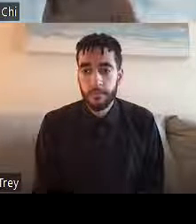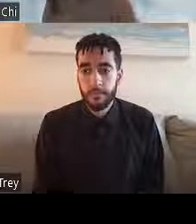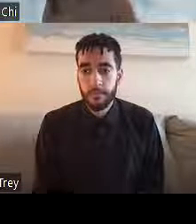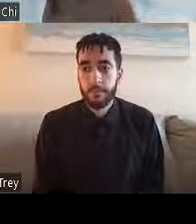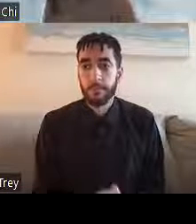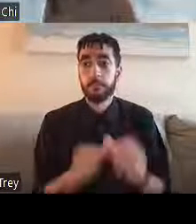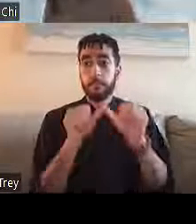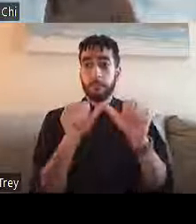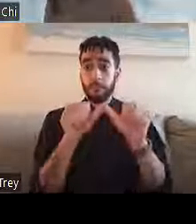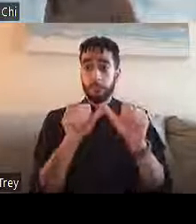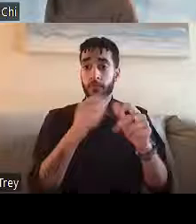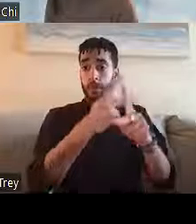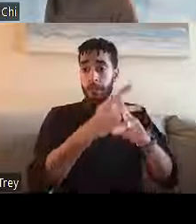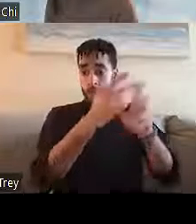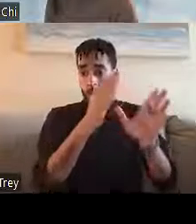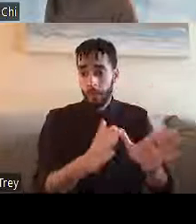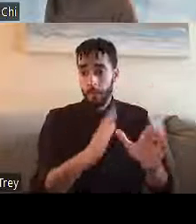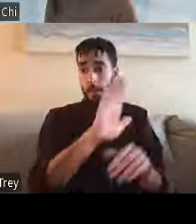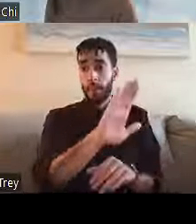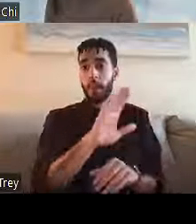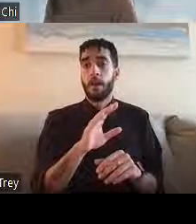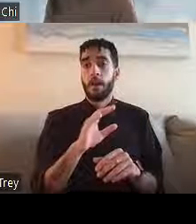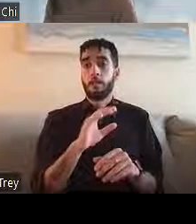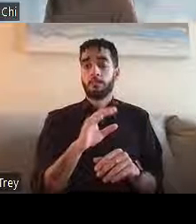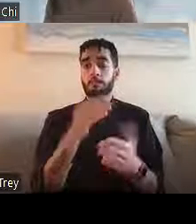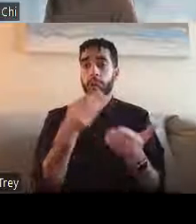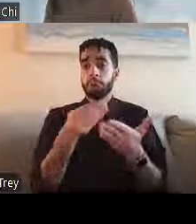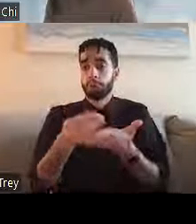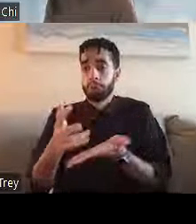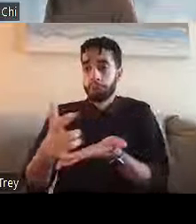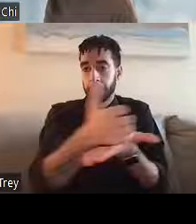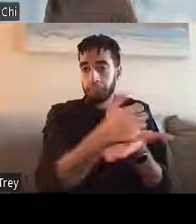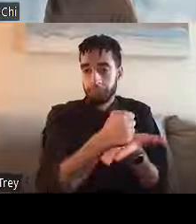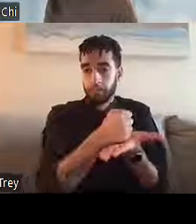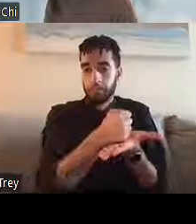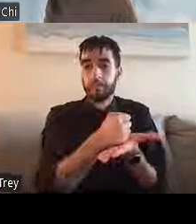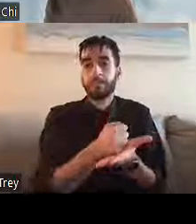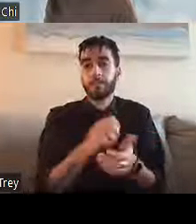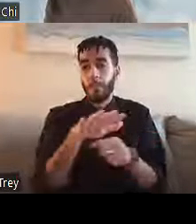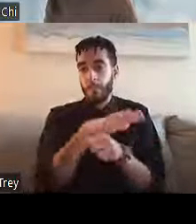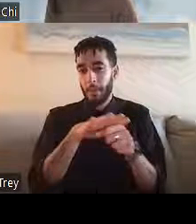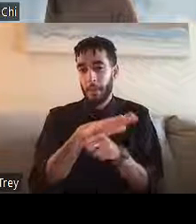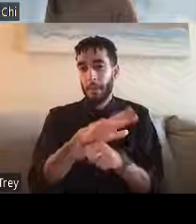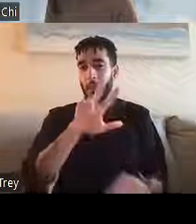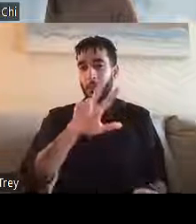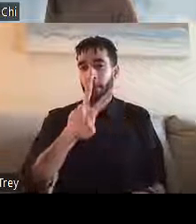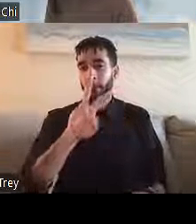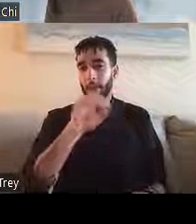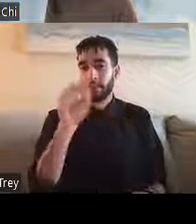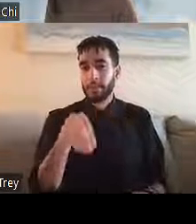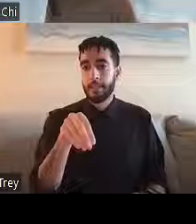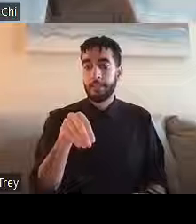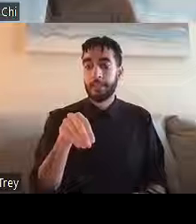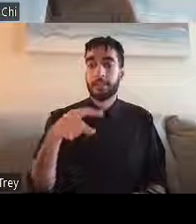Moving on to the caregiver's household income, an estimated of 32% of California caregivers reported their